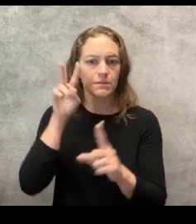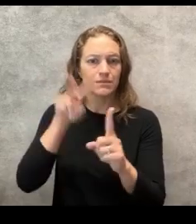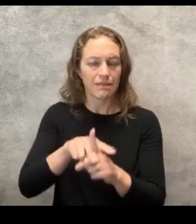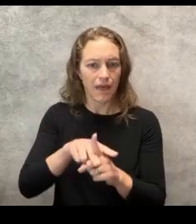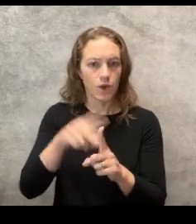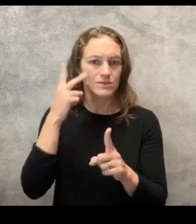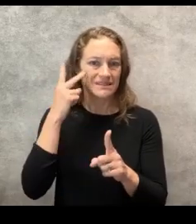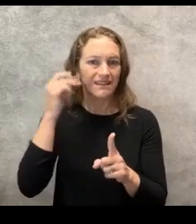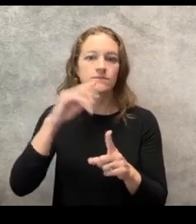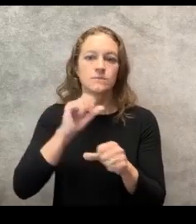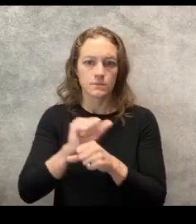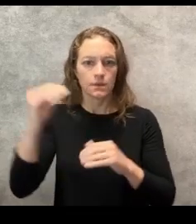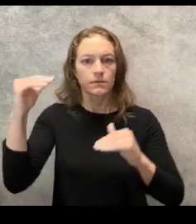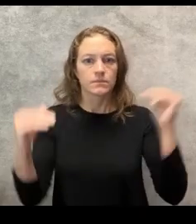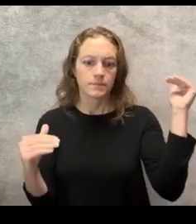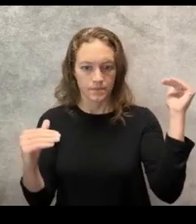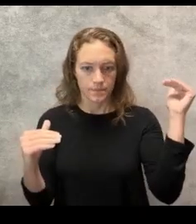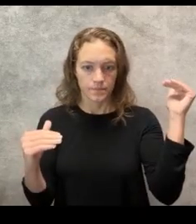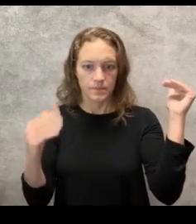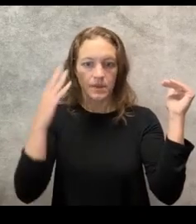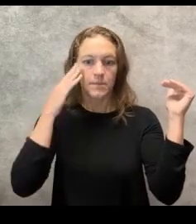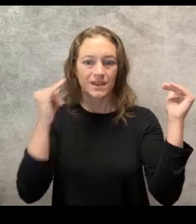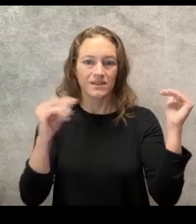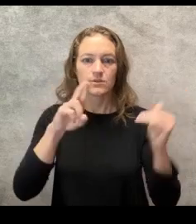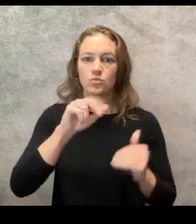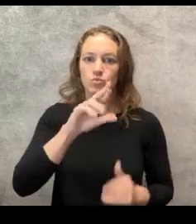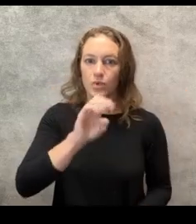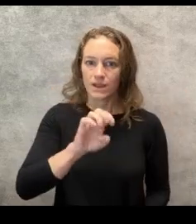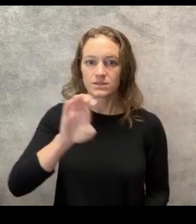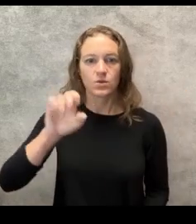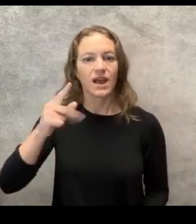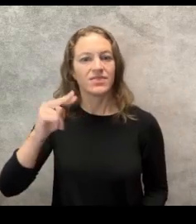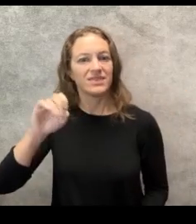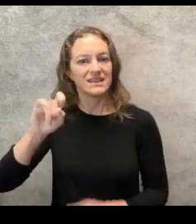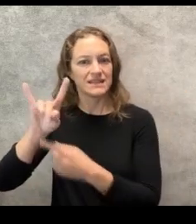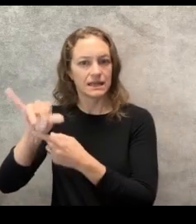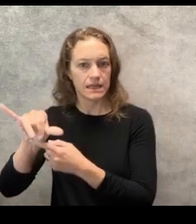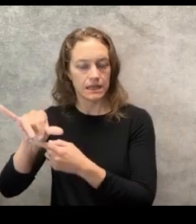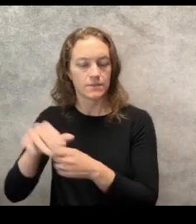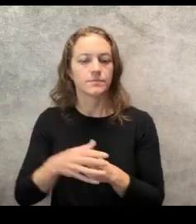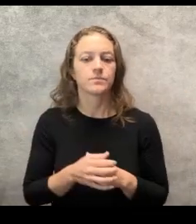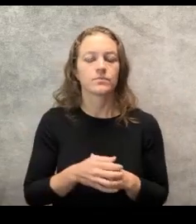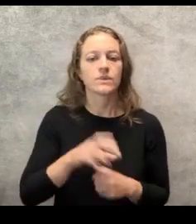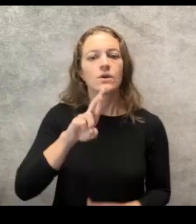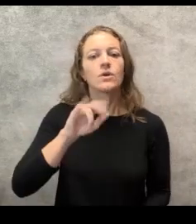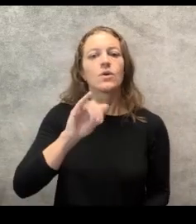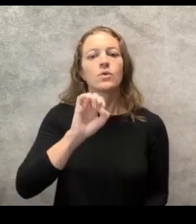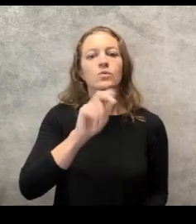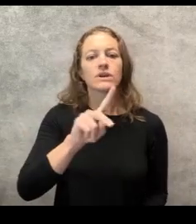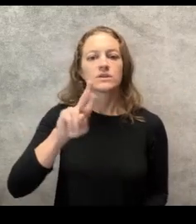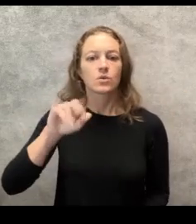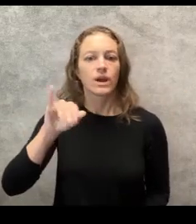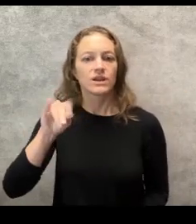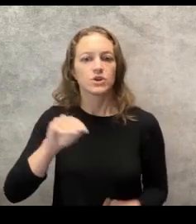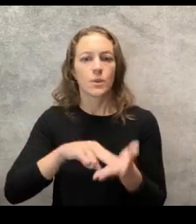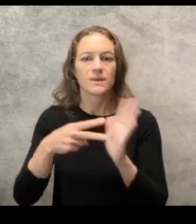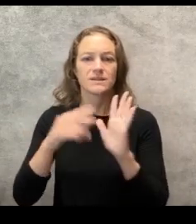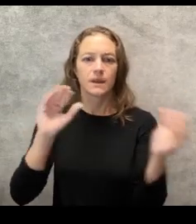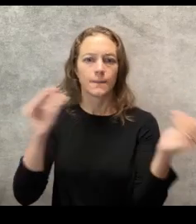ethnicity. Risk ratio means The comparison of two